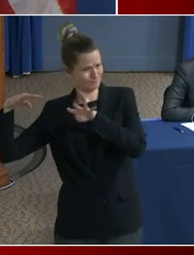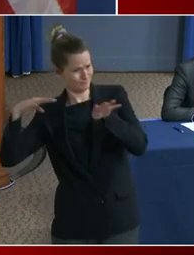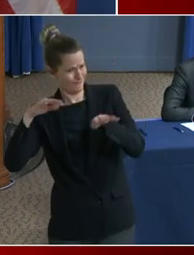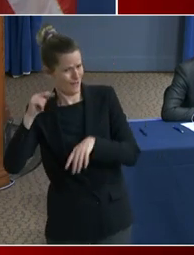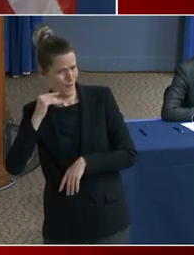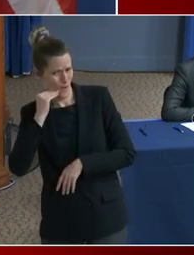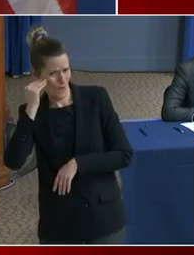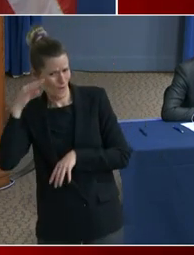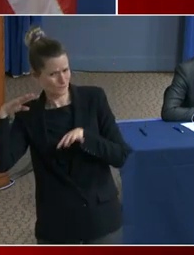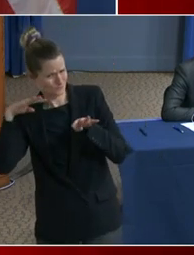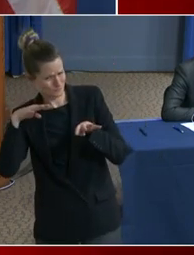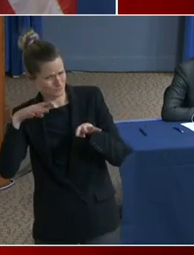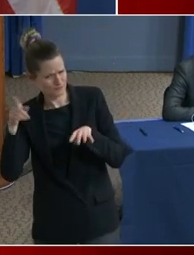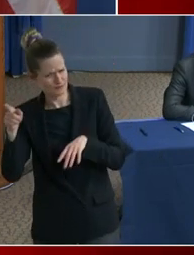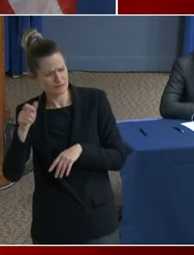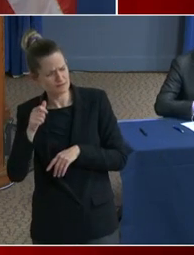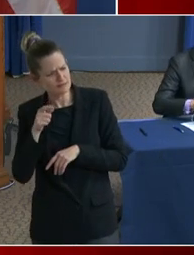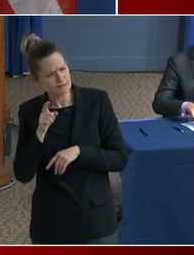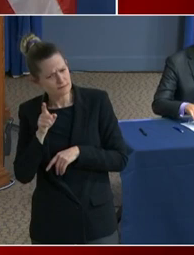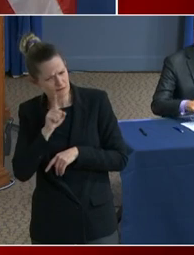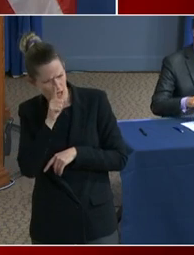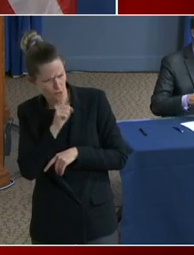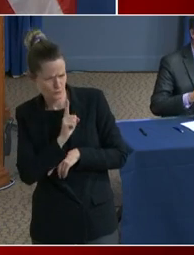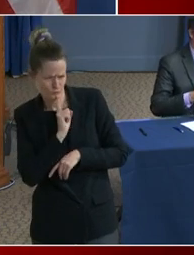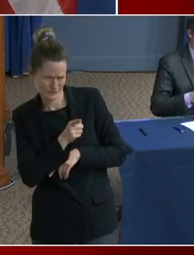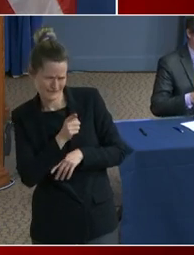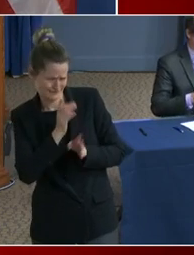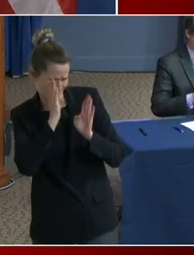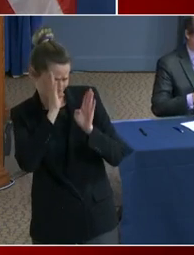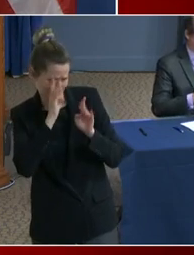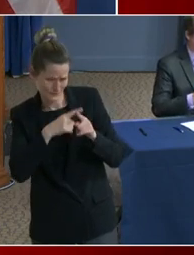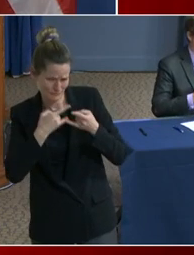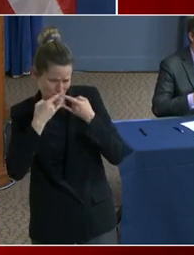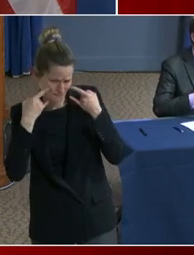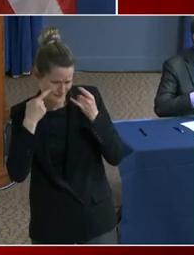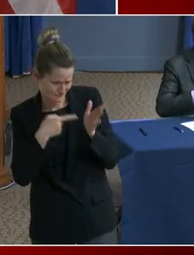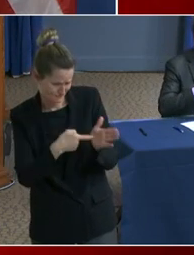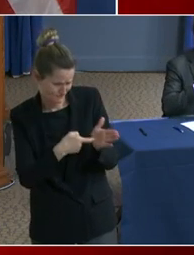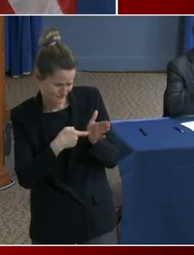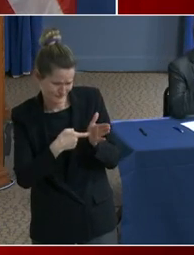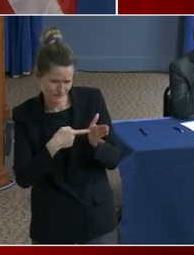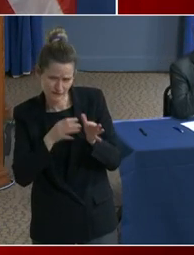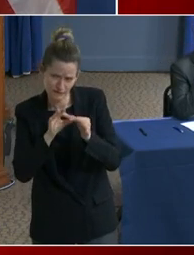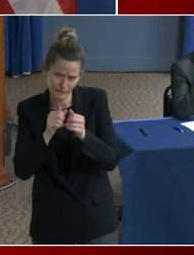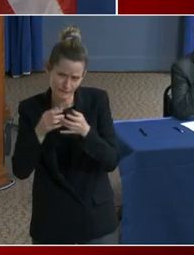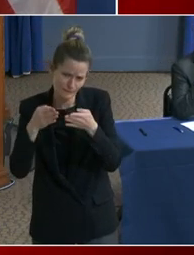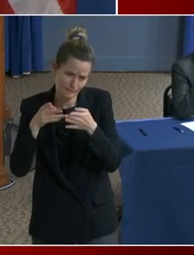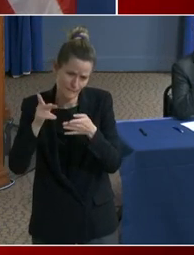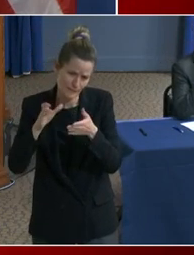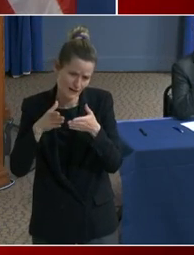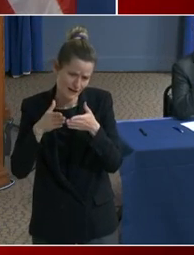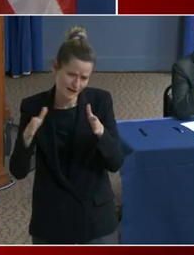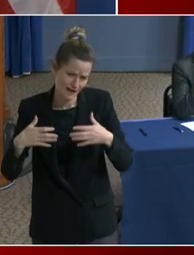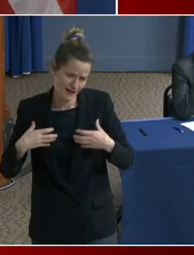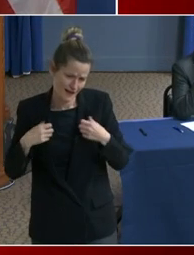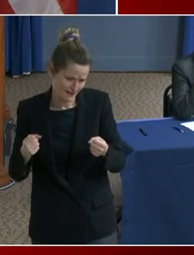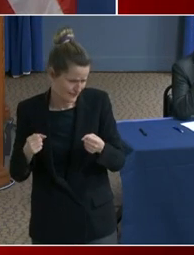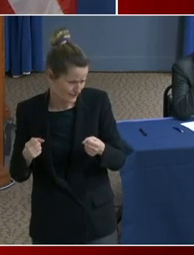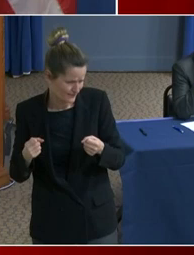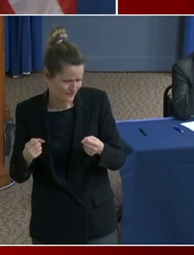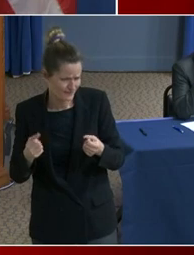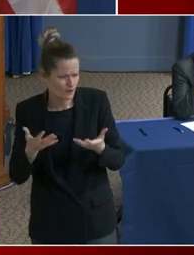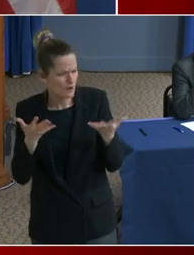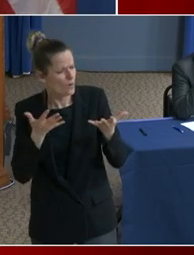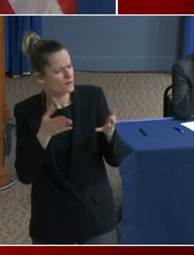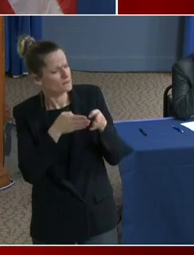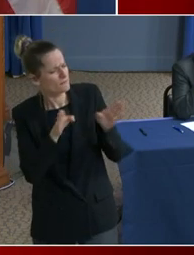close attention to the mask advisory, who aren't always paying attention to public health, can you give people some context about what is a public health